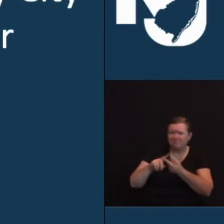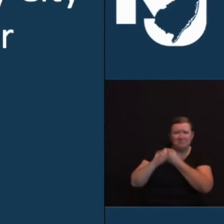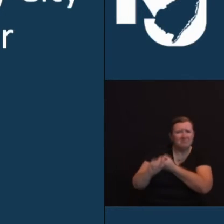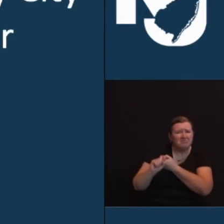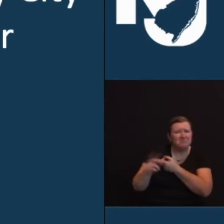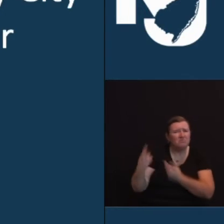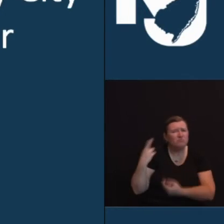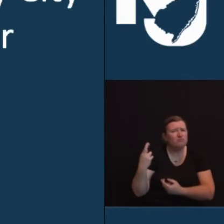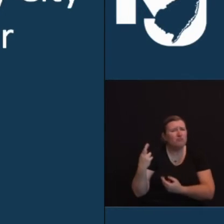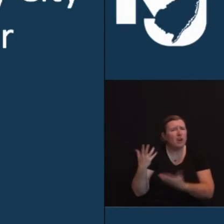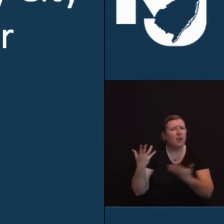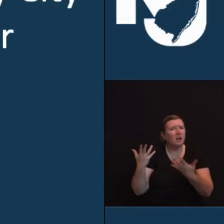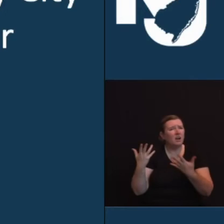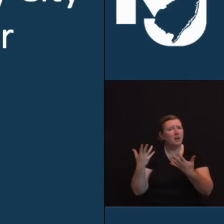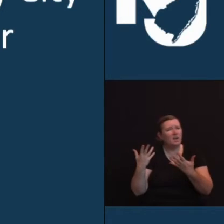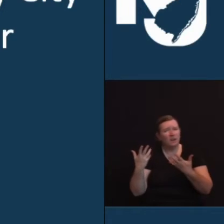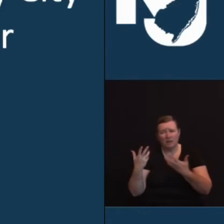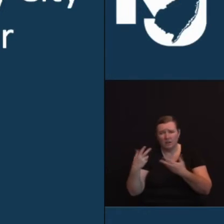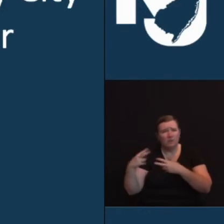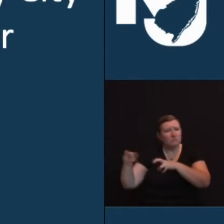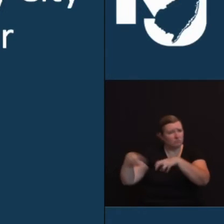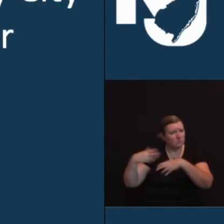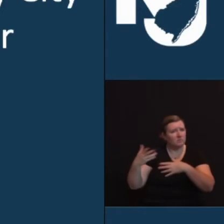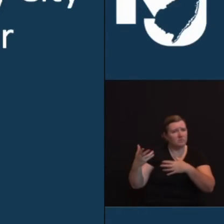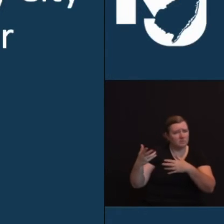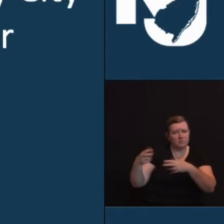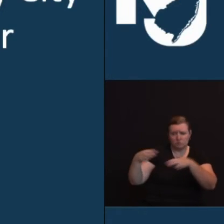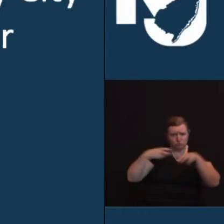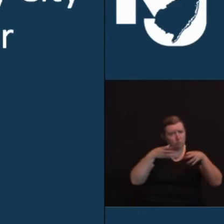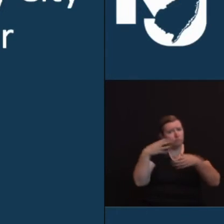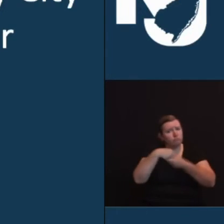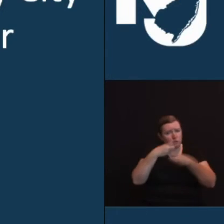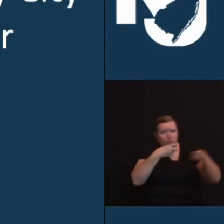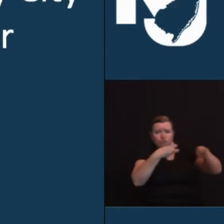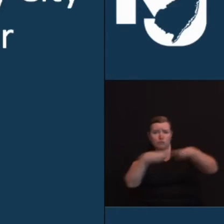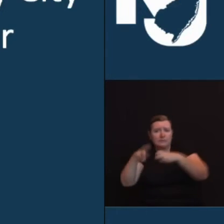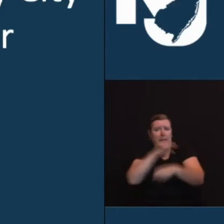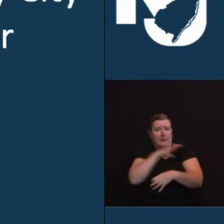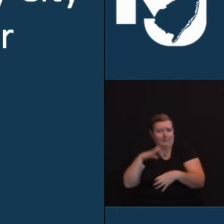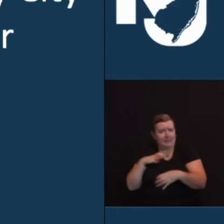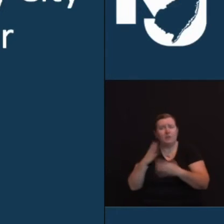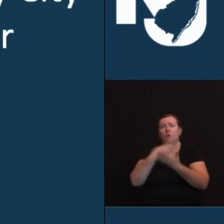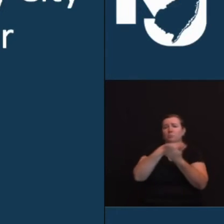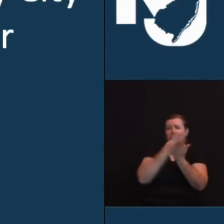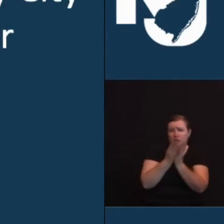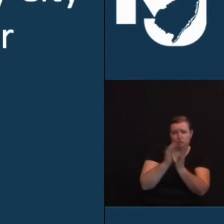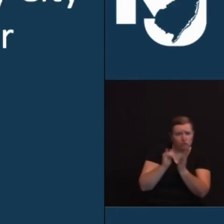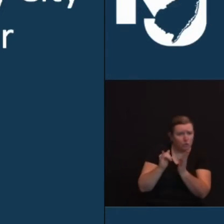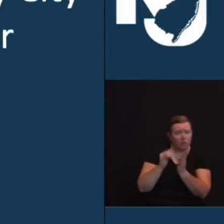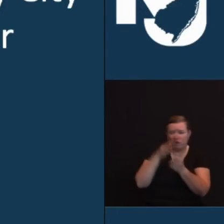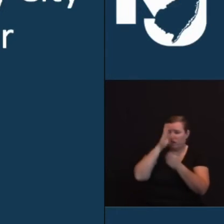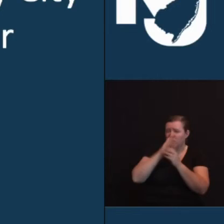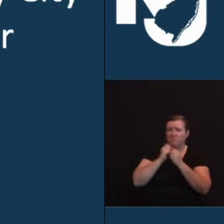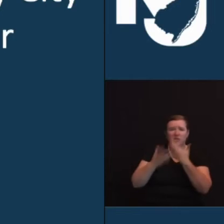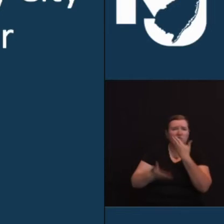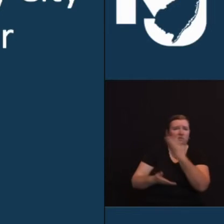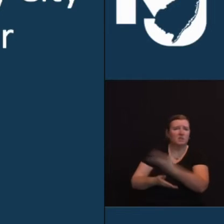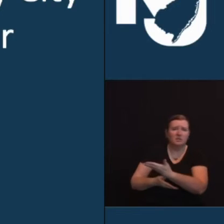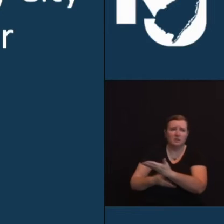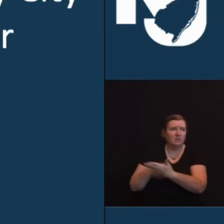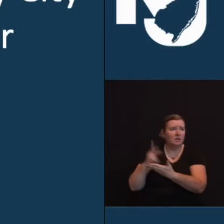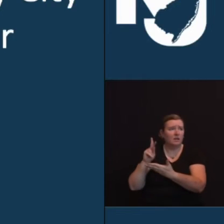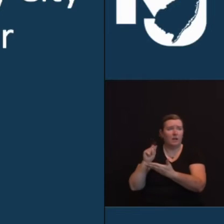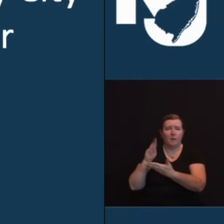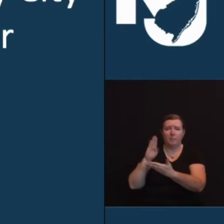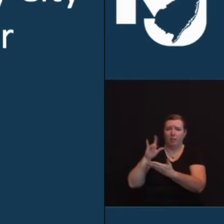as a member of our transition committees on budget issues. May God bless you, Kabili, and I send my condolences and blessings to all